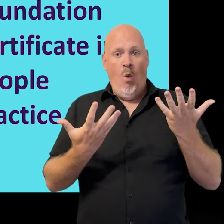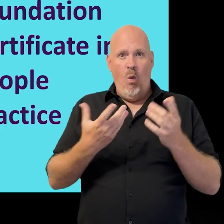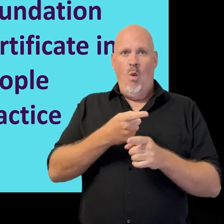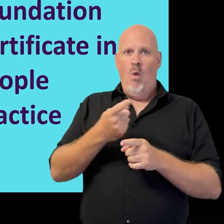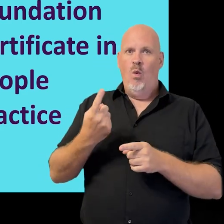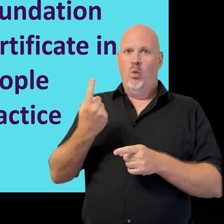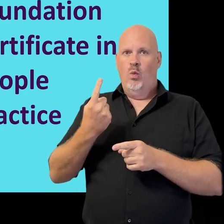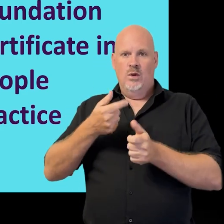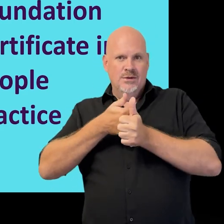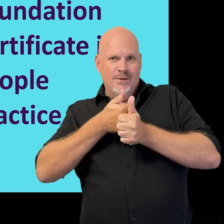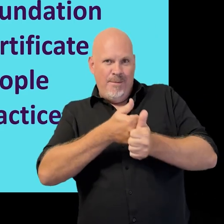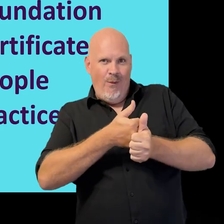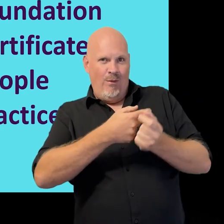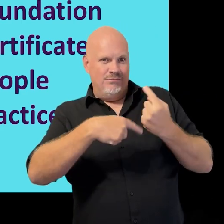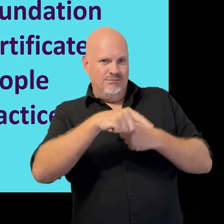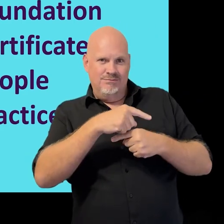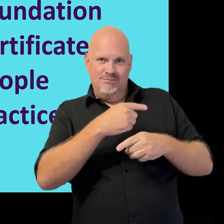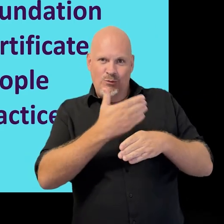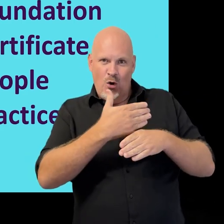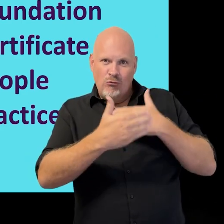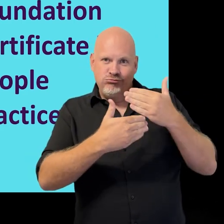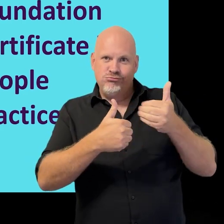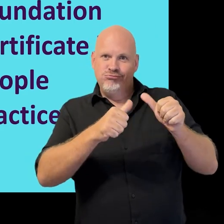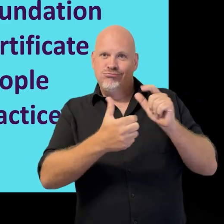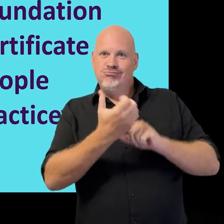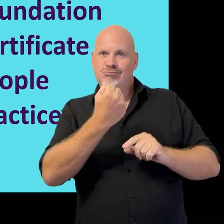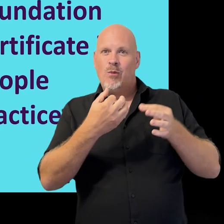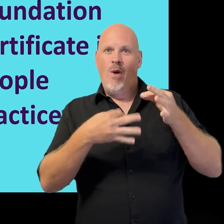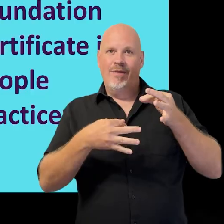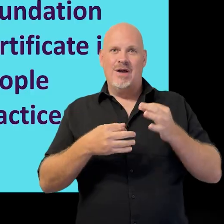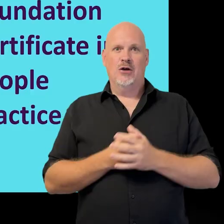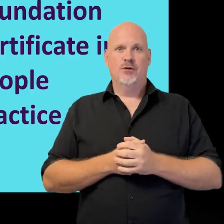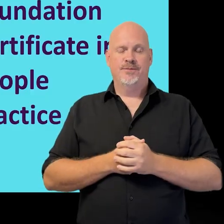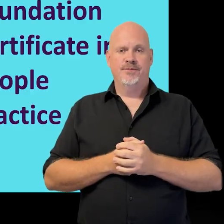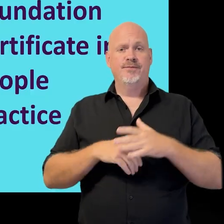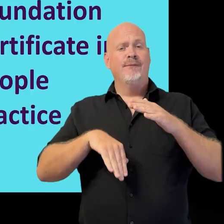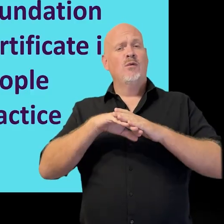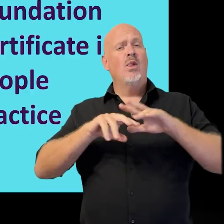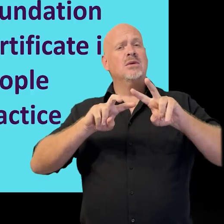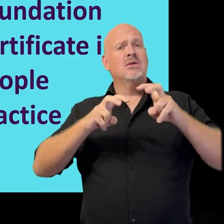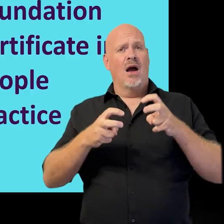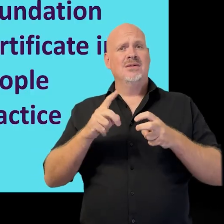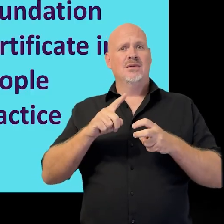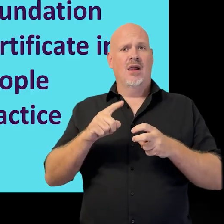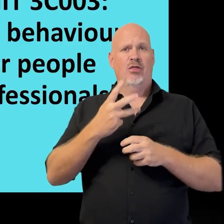qualification or those who are supporting those working towards the qualification.